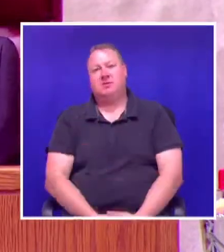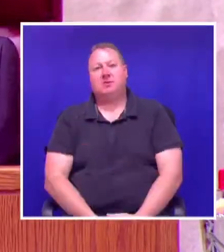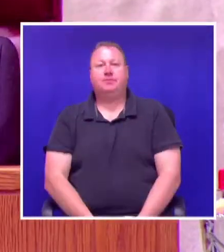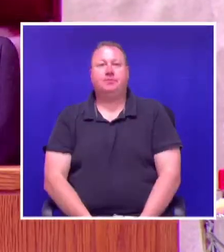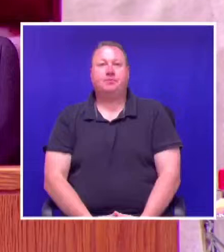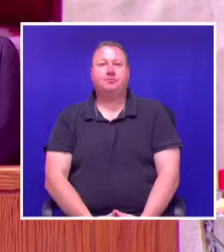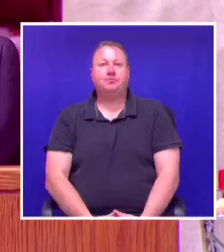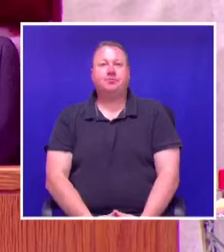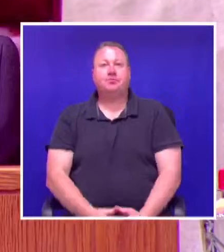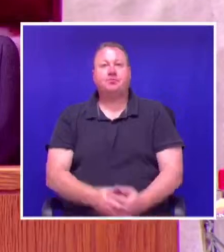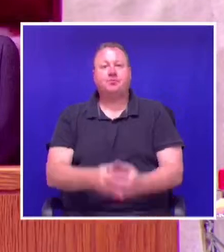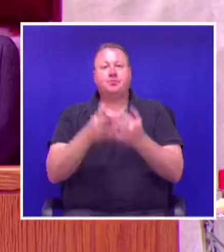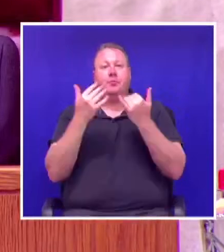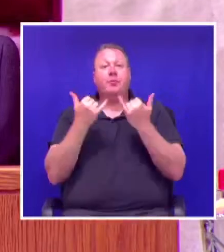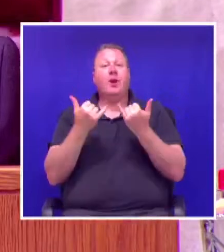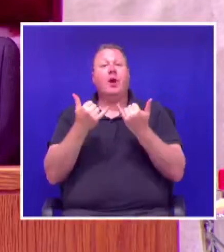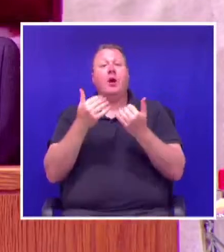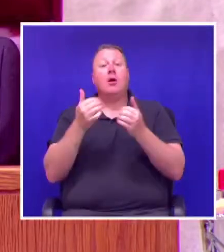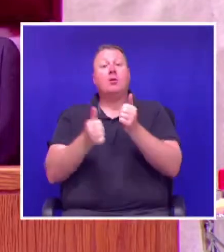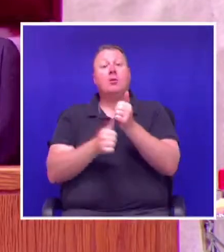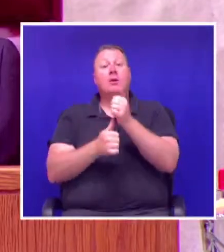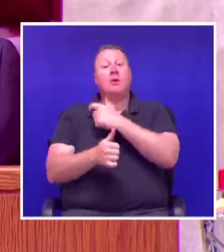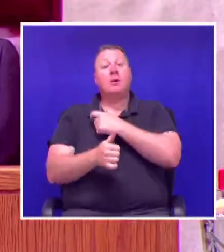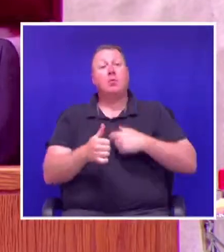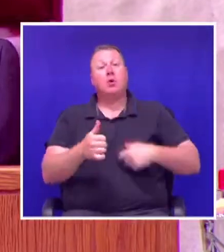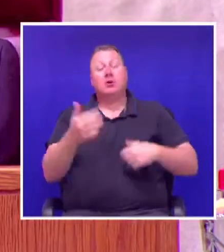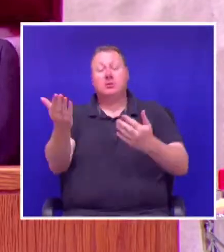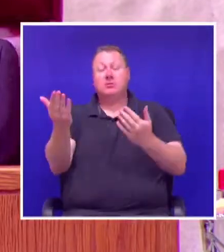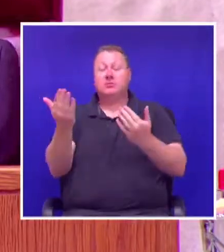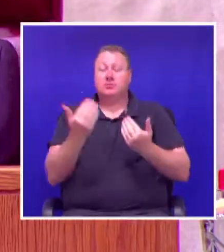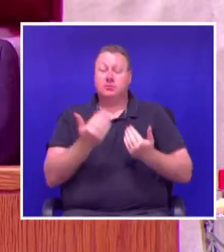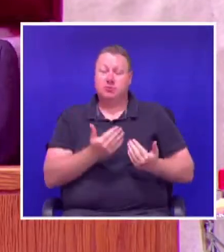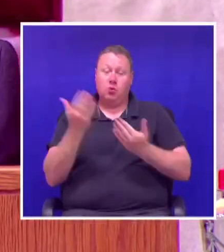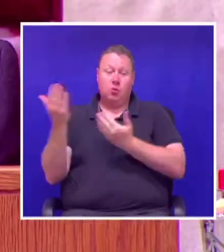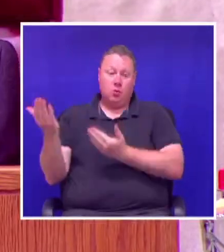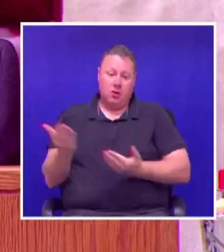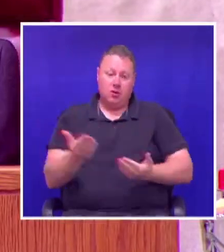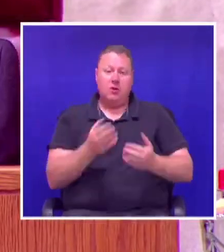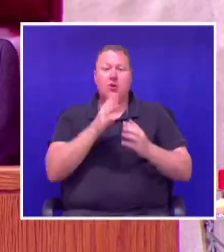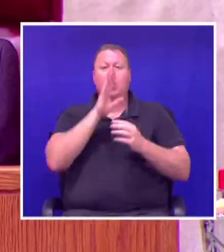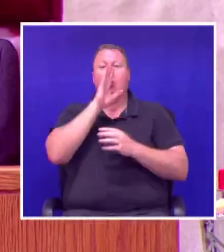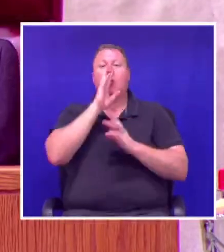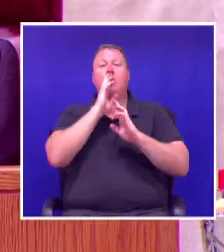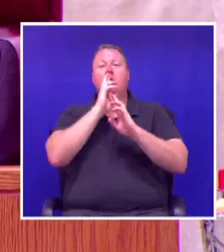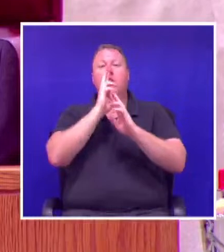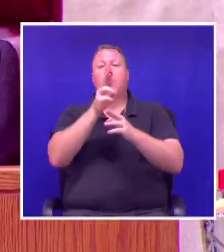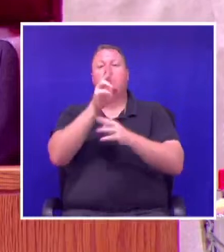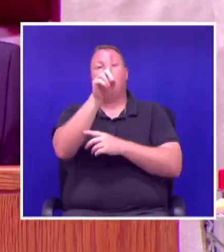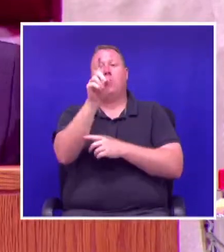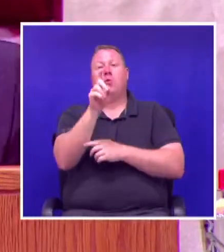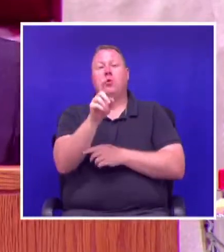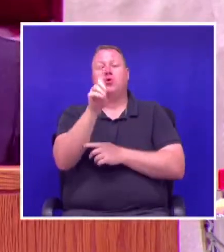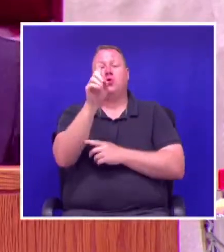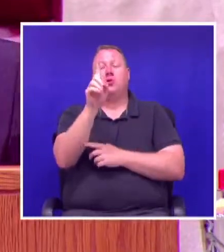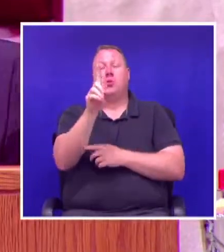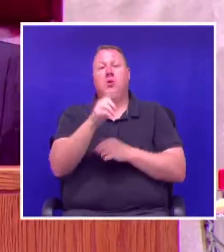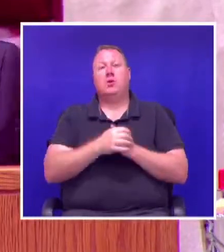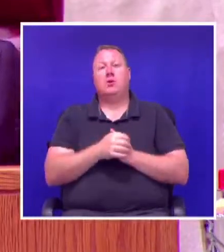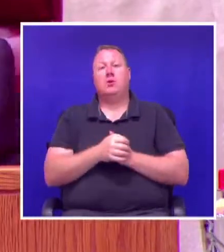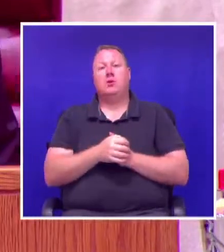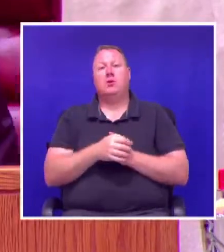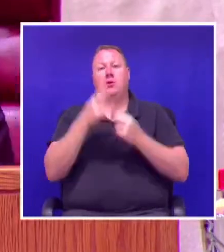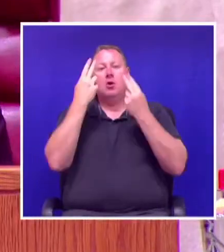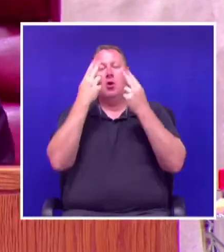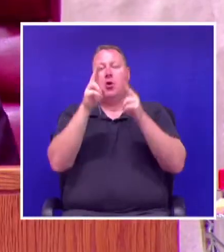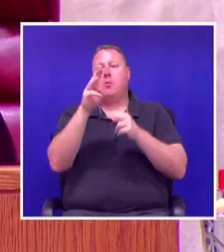I would now like to call upon the Deputy President to respond to question number 1, asked by the Honourable Moe Mang. Honourable Deputy President,